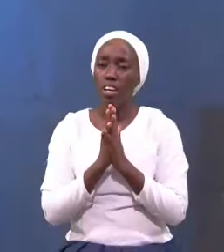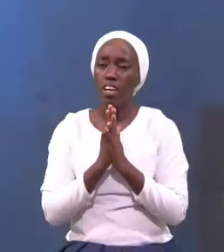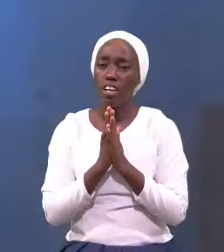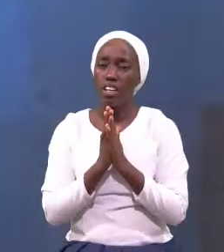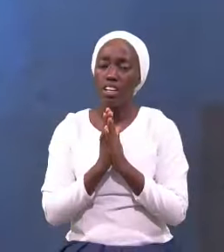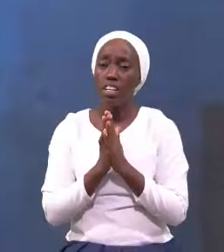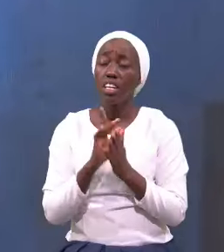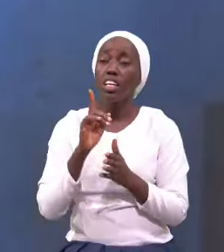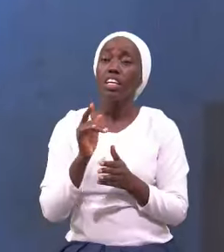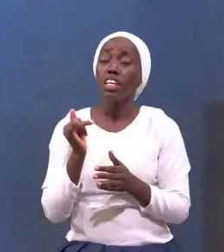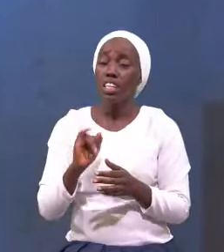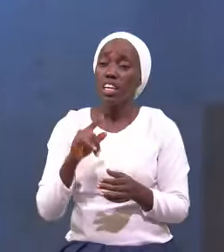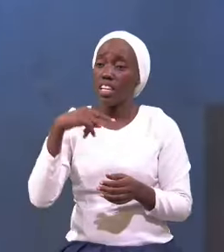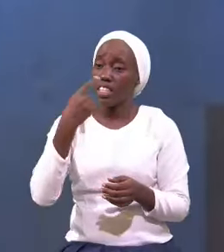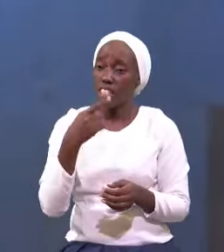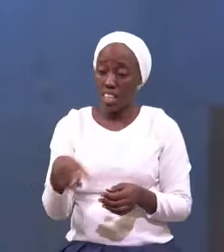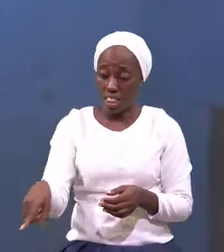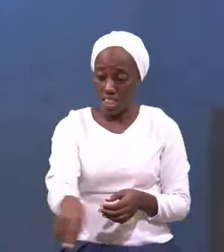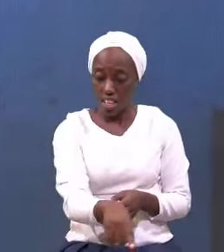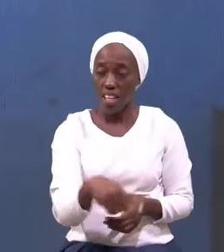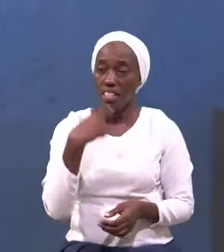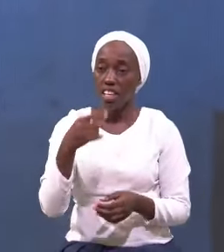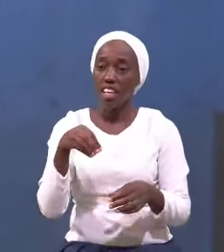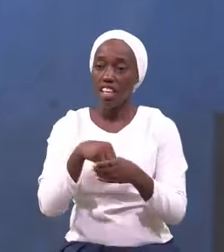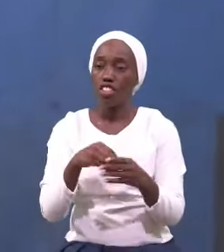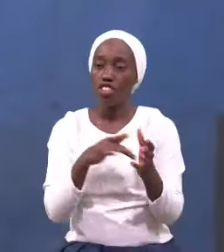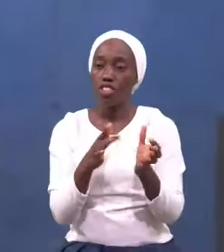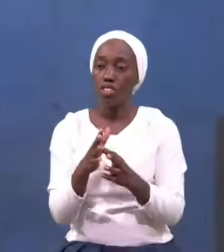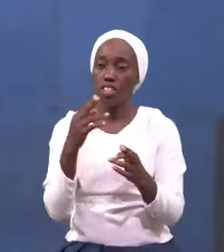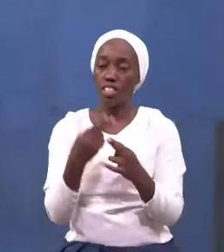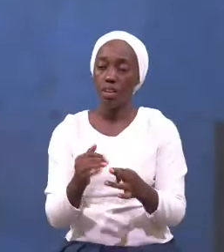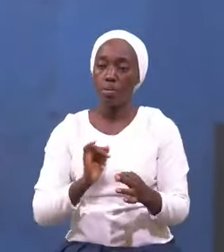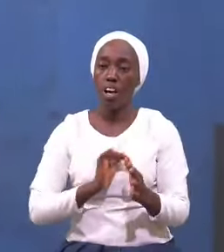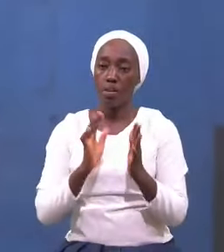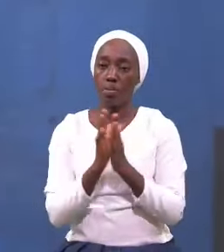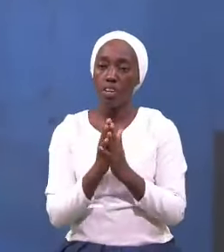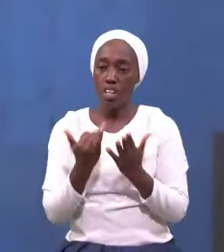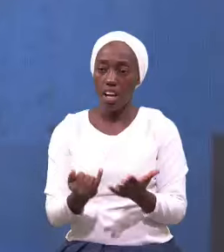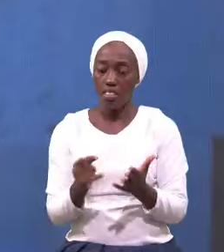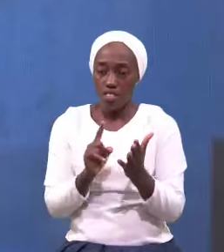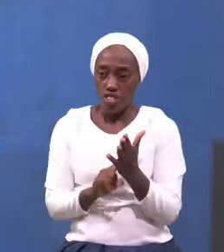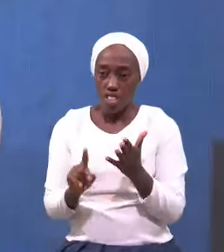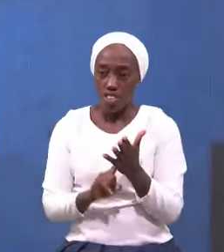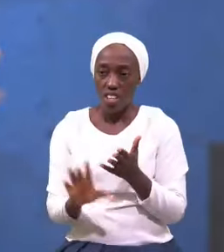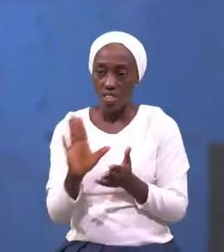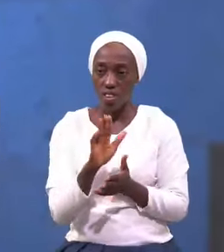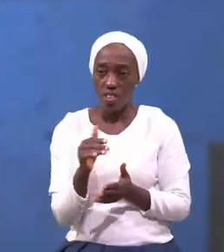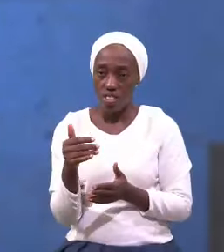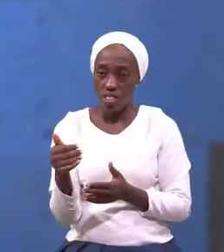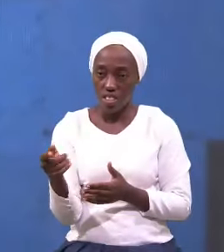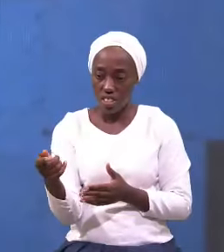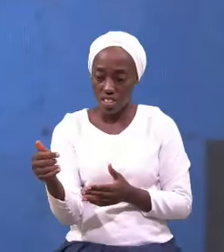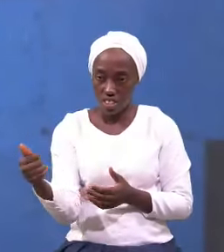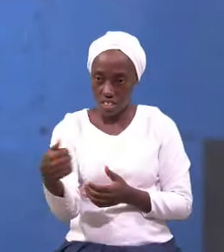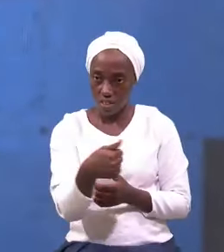They said, in Jesus' name I pray. I said, now check up yourself. If you're